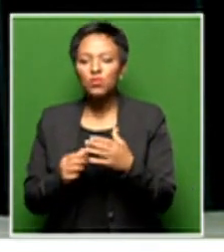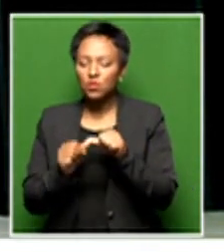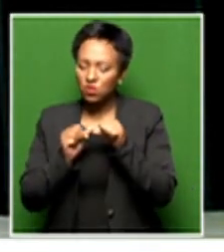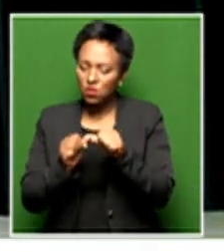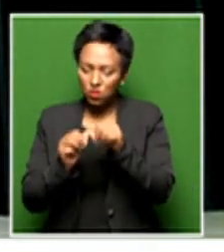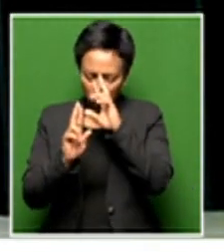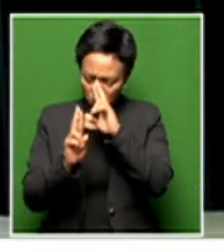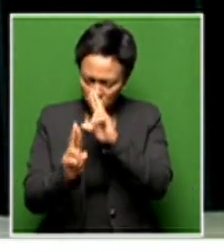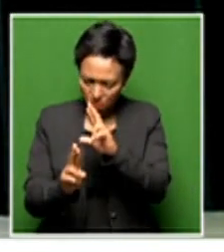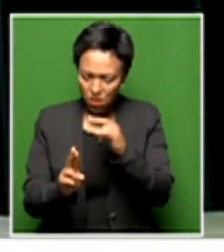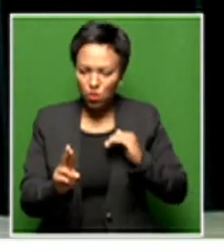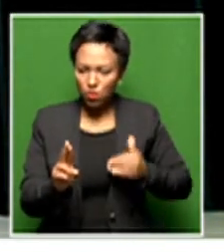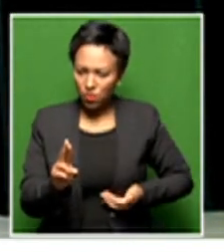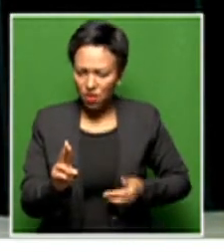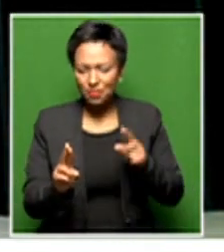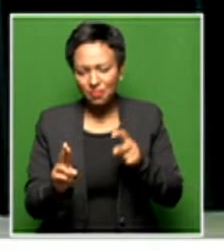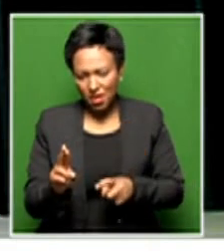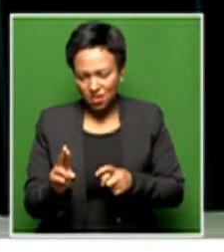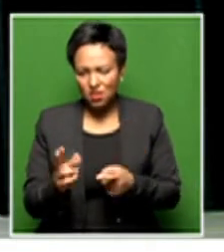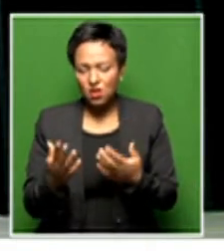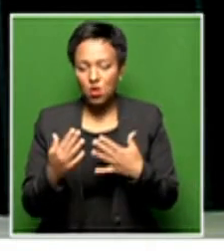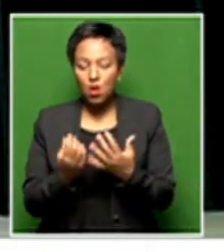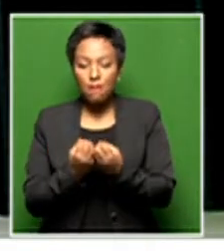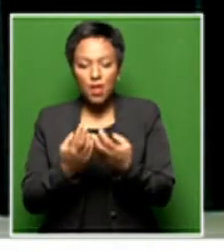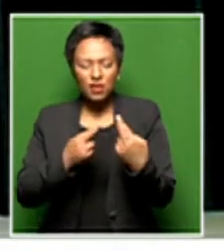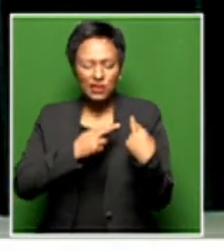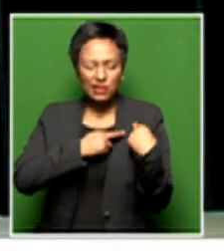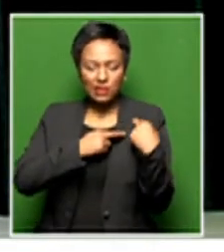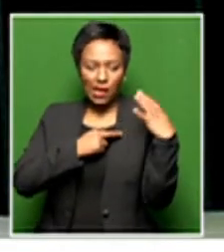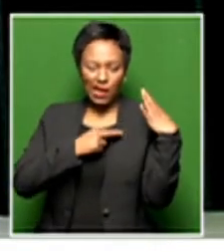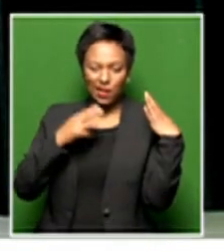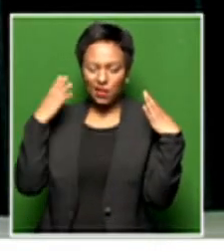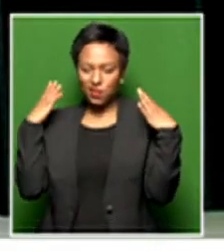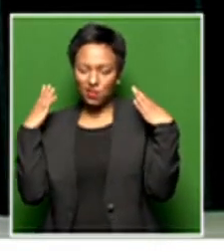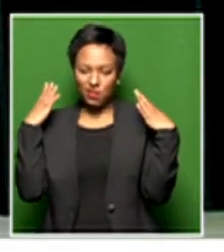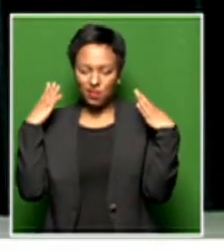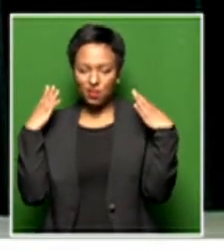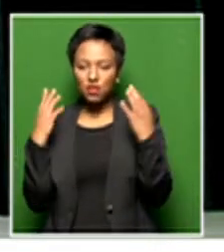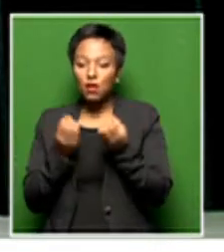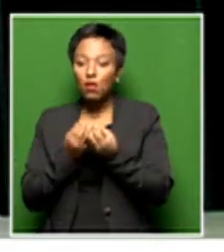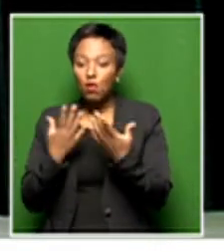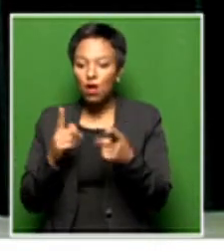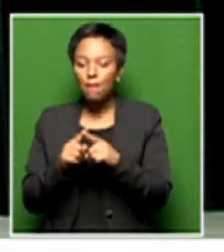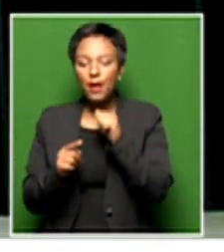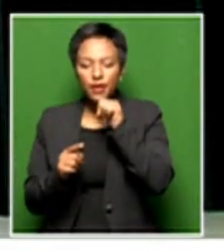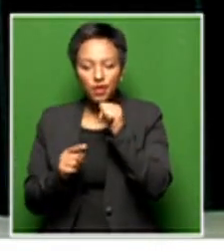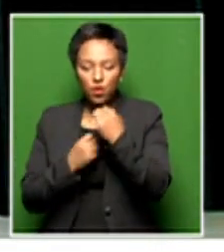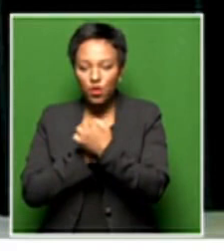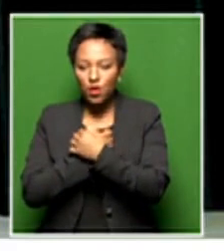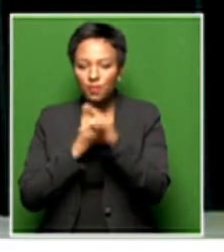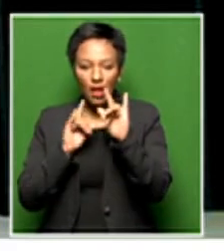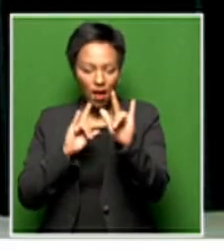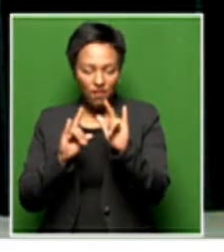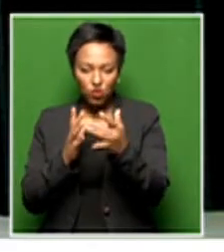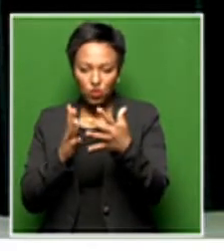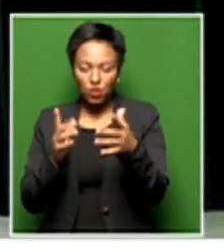respected. There's a lot of responsibilities on our shoulders. At the same time, we are jewels. I love you so much. And